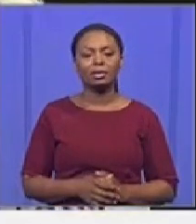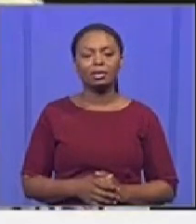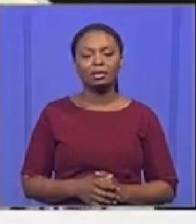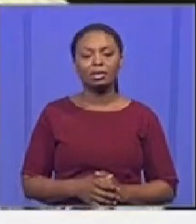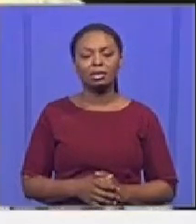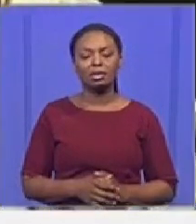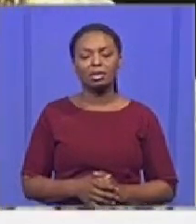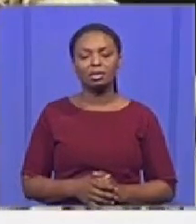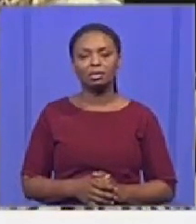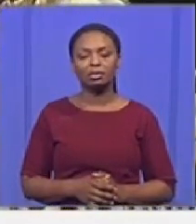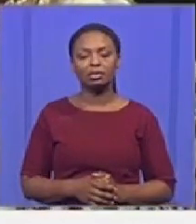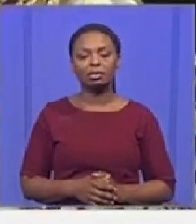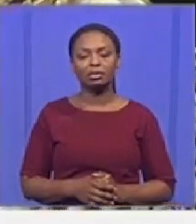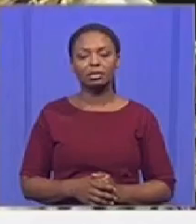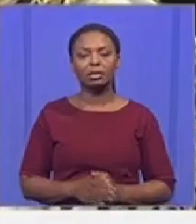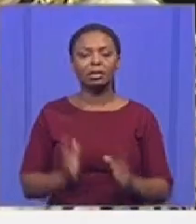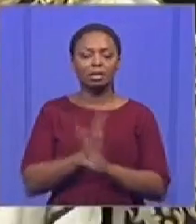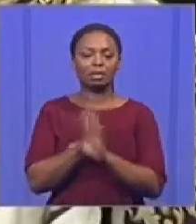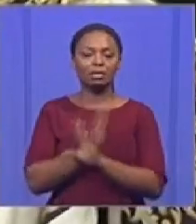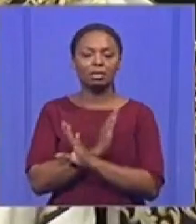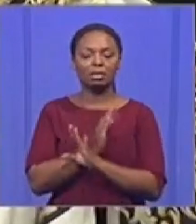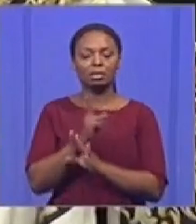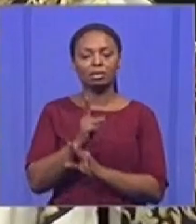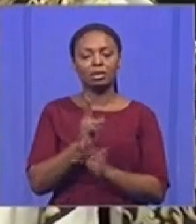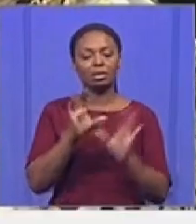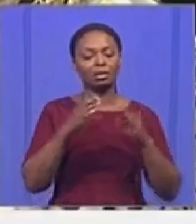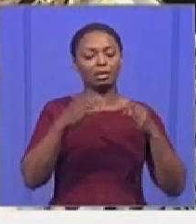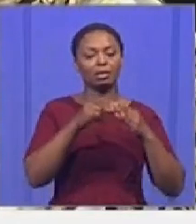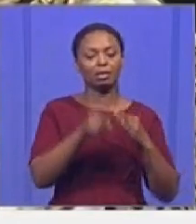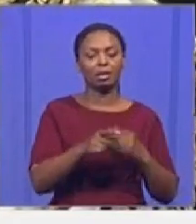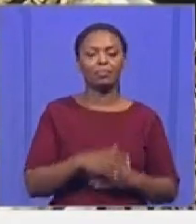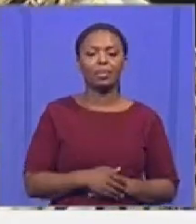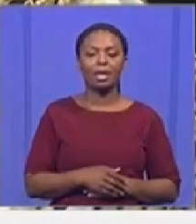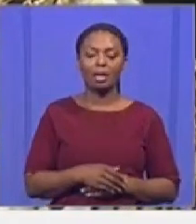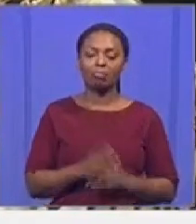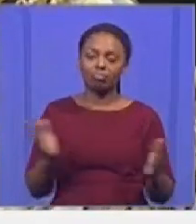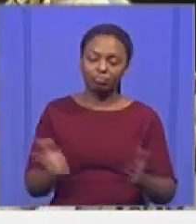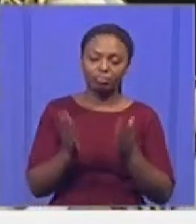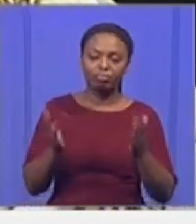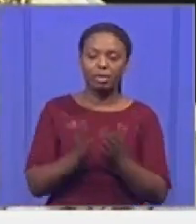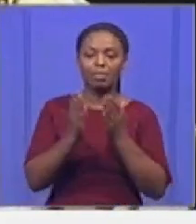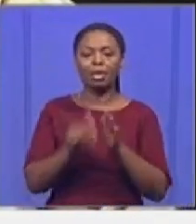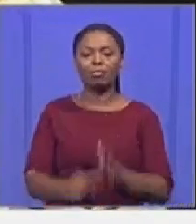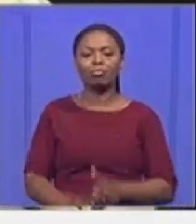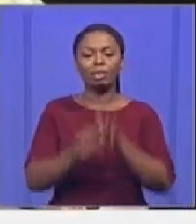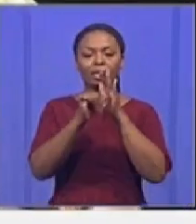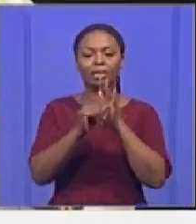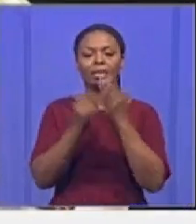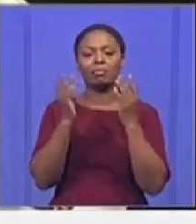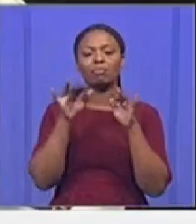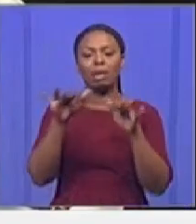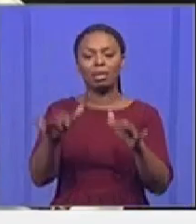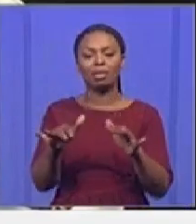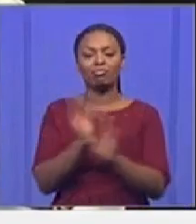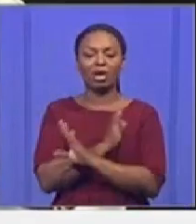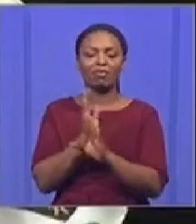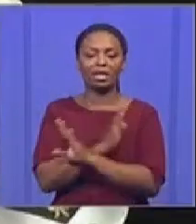Your Excellencies, the private sector emphasized the importance of effective public-private sector